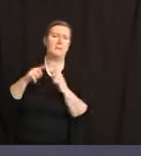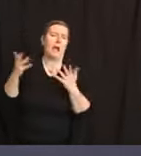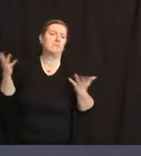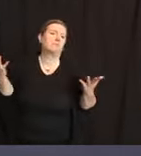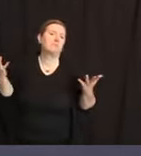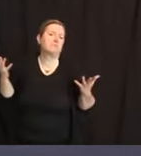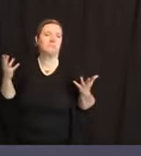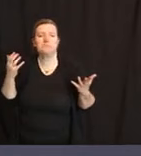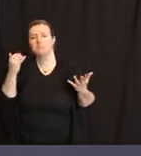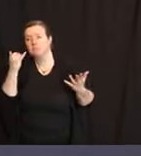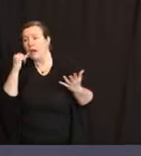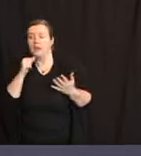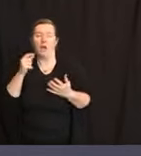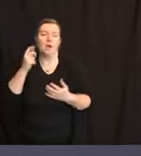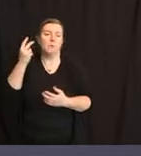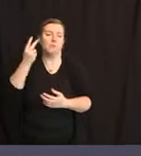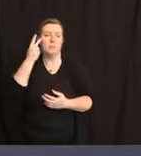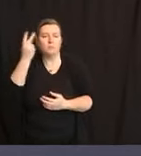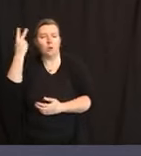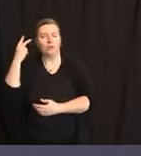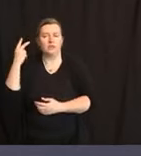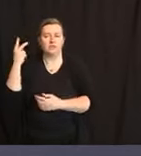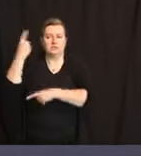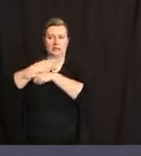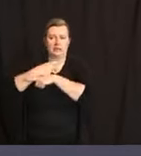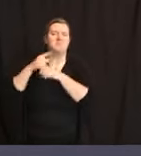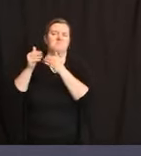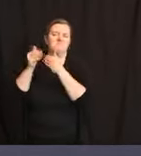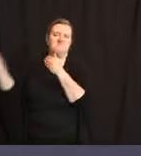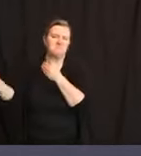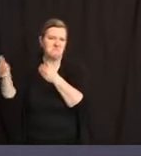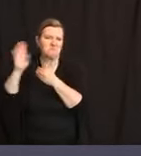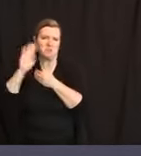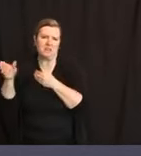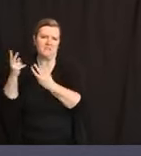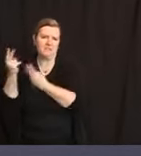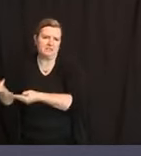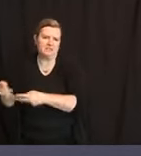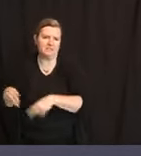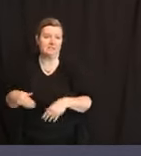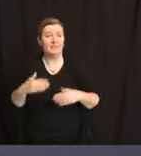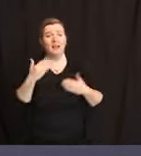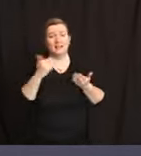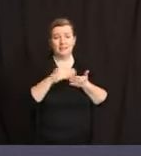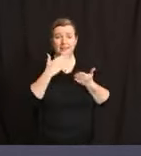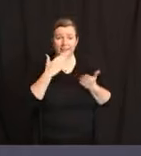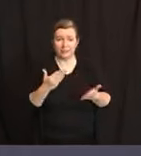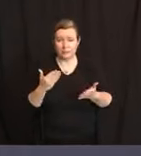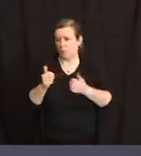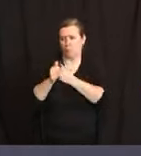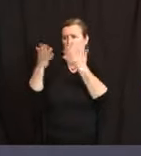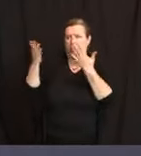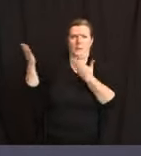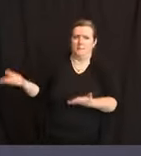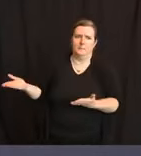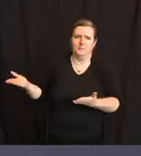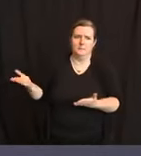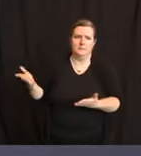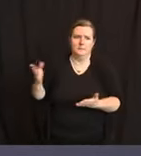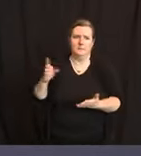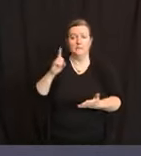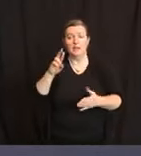soon. Judy, to you, I meant everything I said and then some. I don't know where we would be without you. To you, Dr. Tan and your